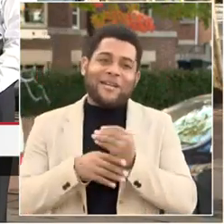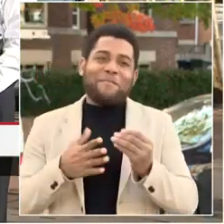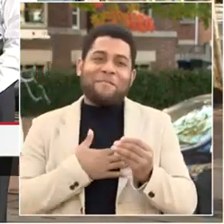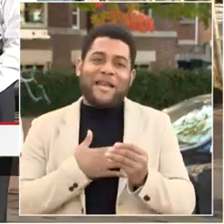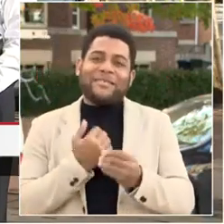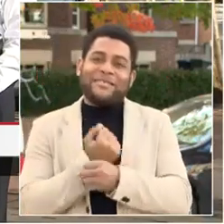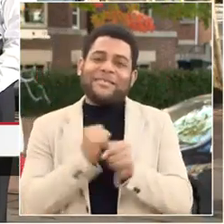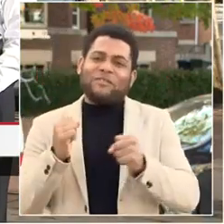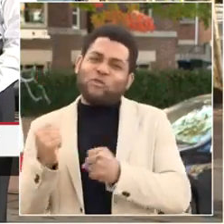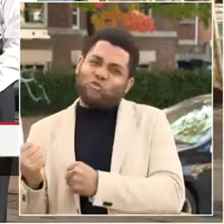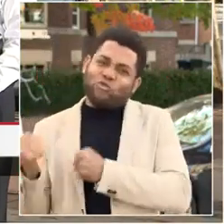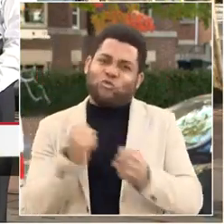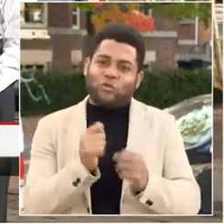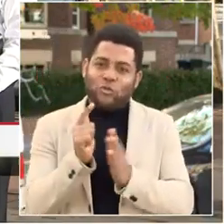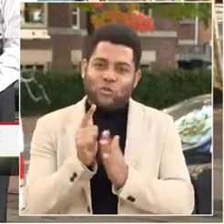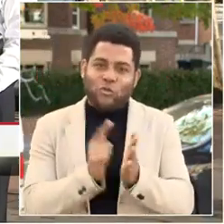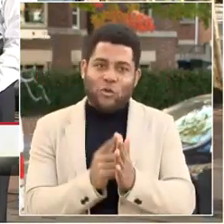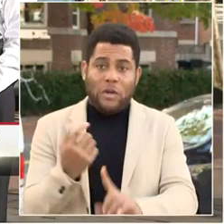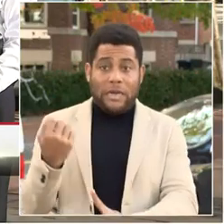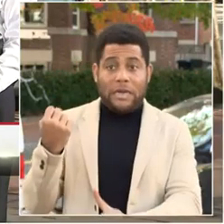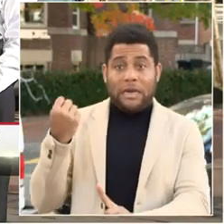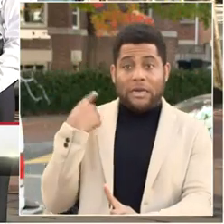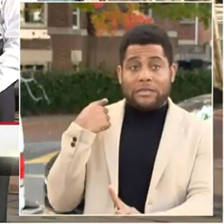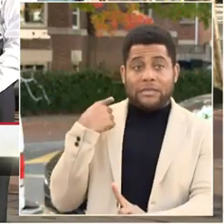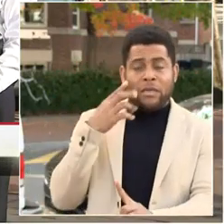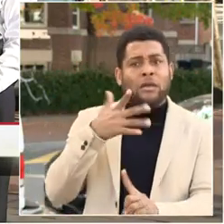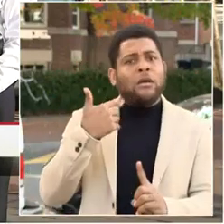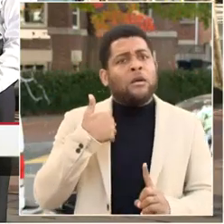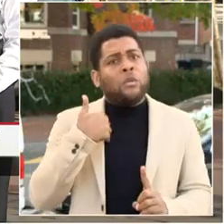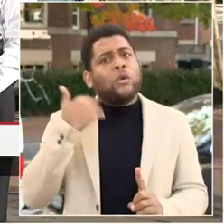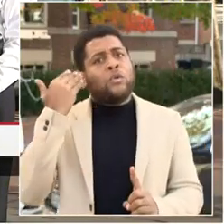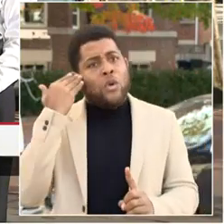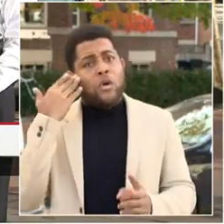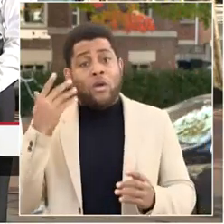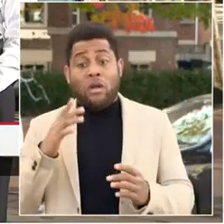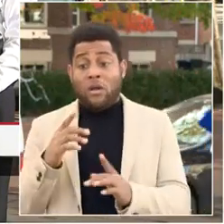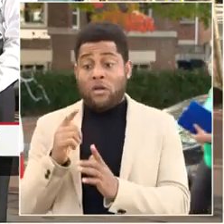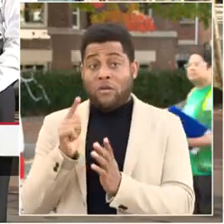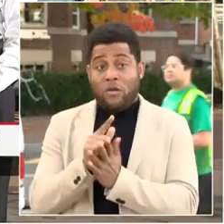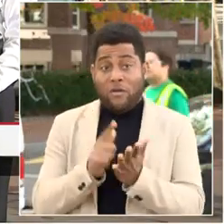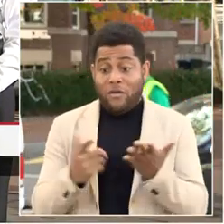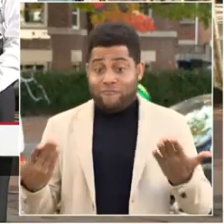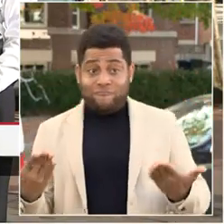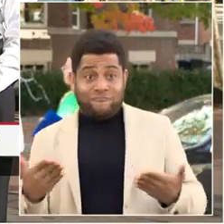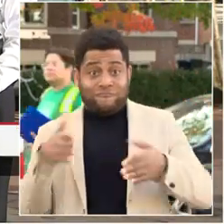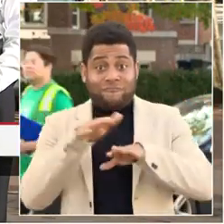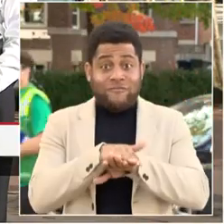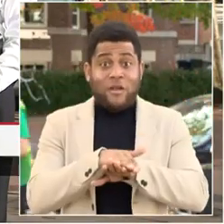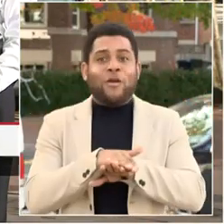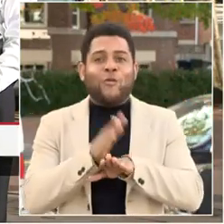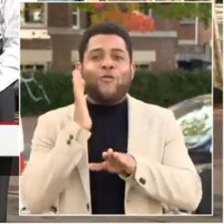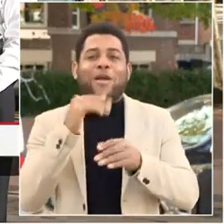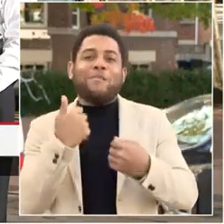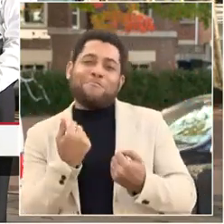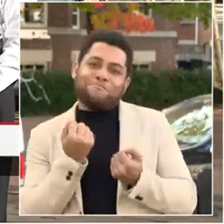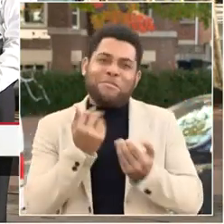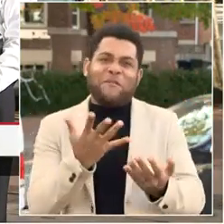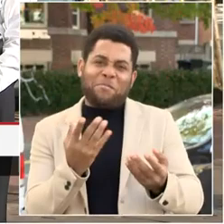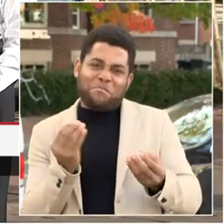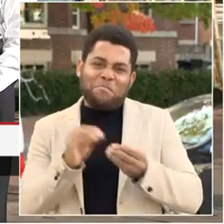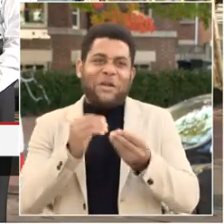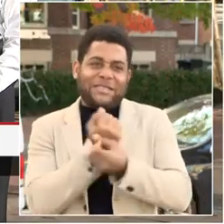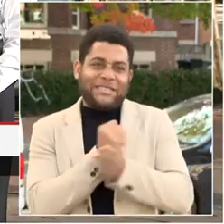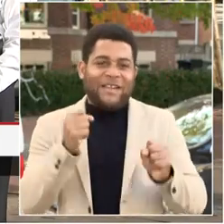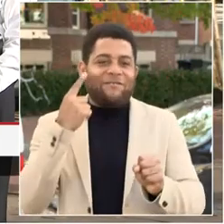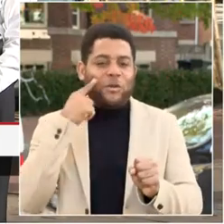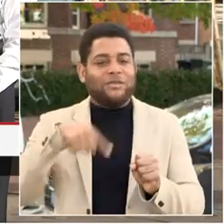know are tools that we need to keep the city safer. And among other things, that legislation